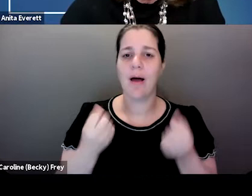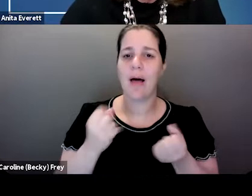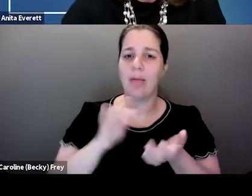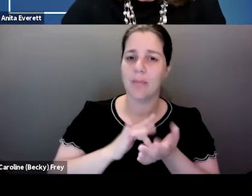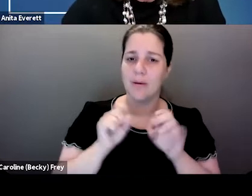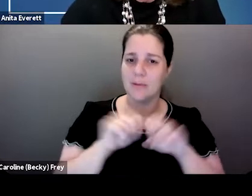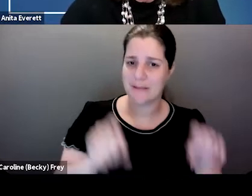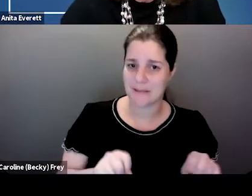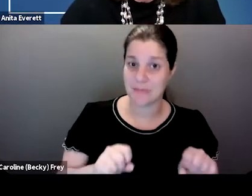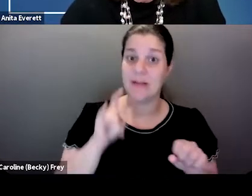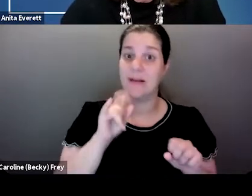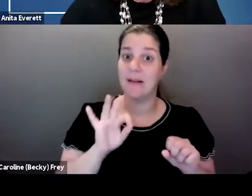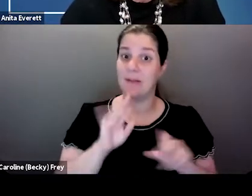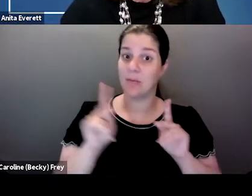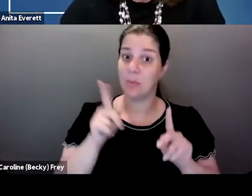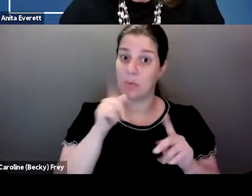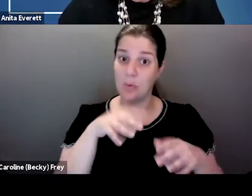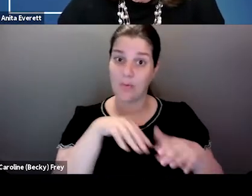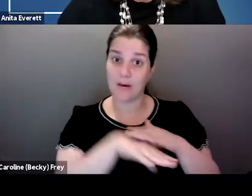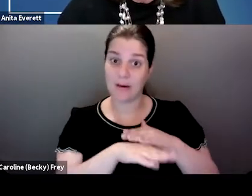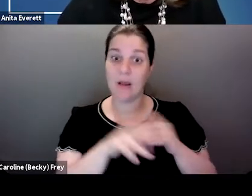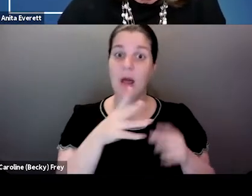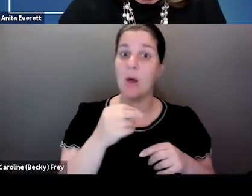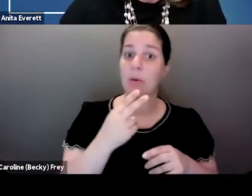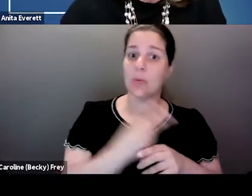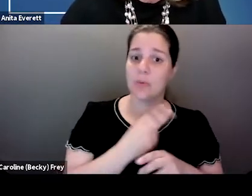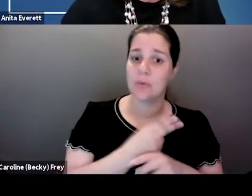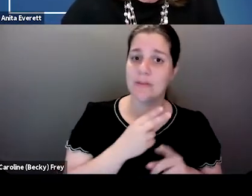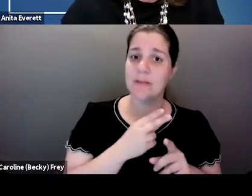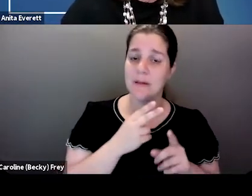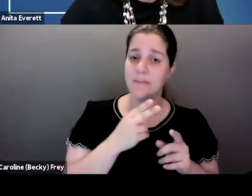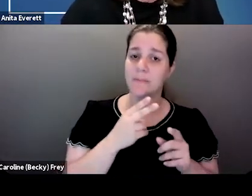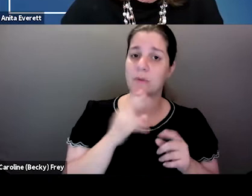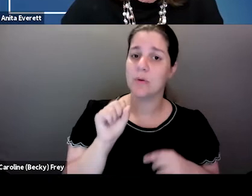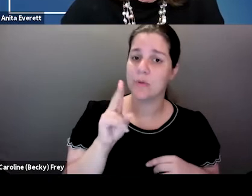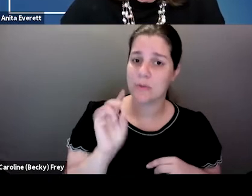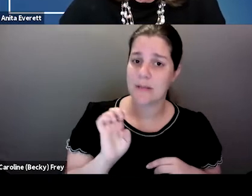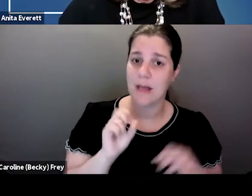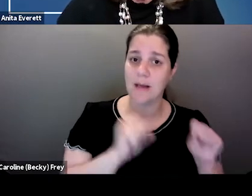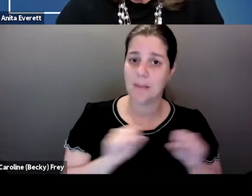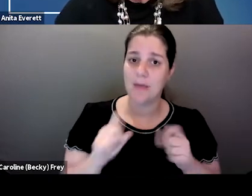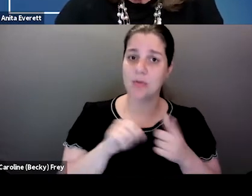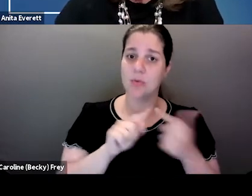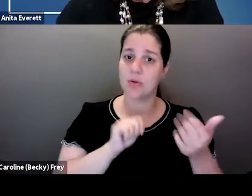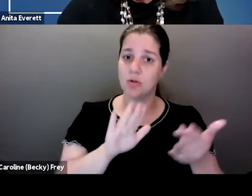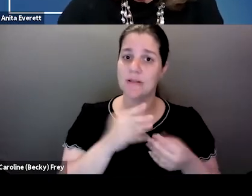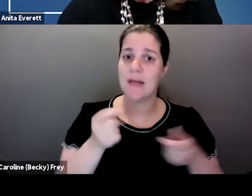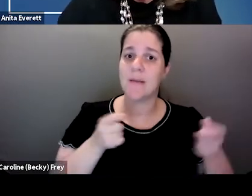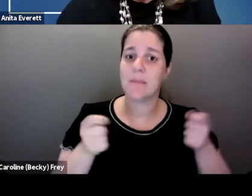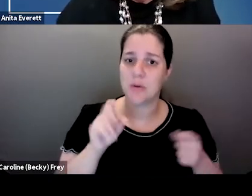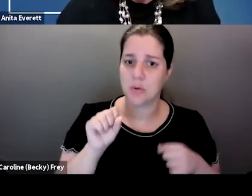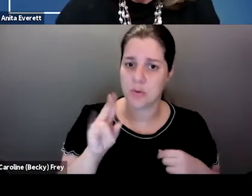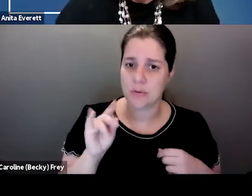another have idealized suicide capacity to address and also manage suicide. One of the things that's interesting